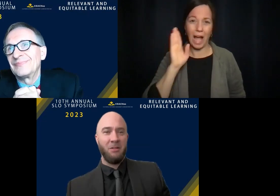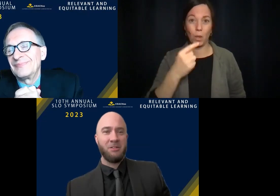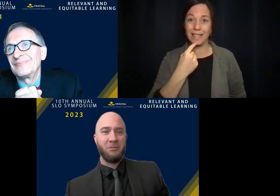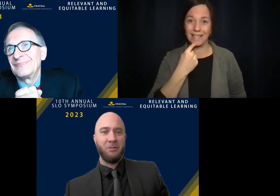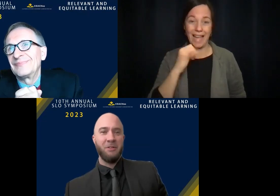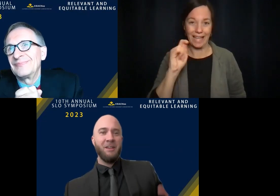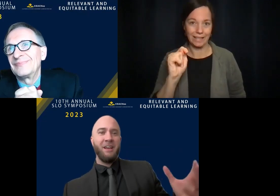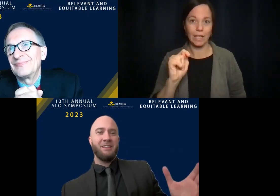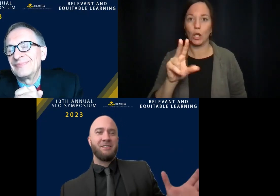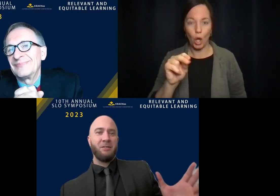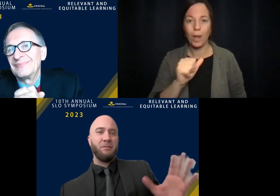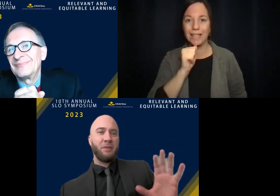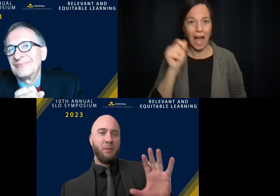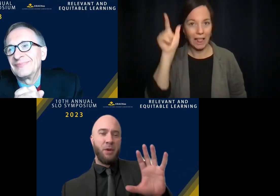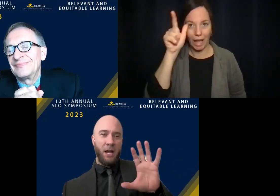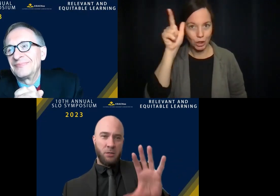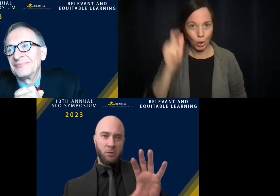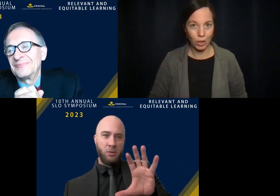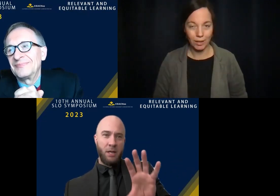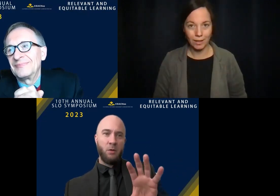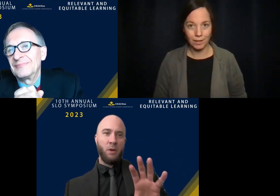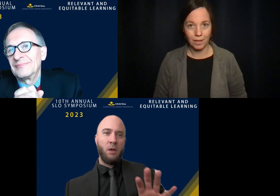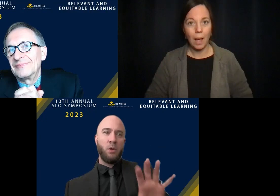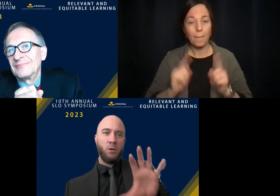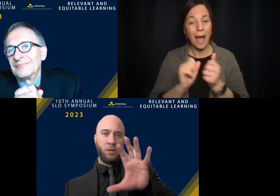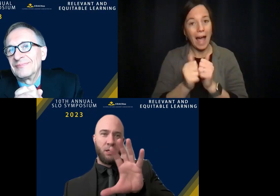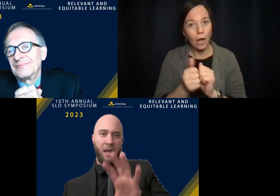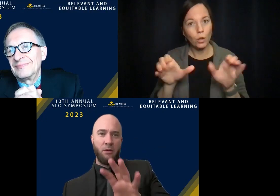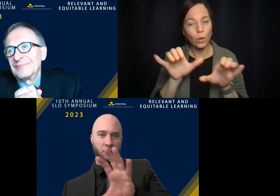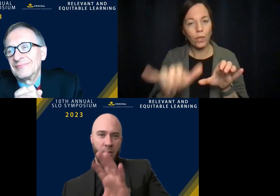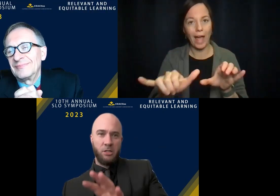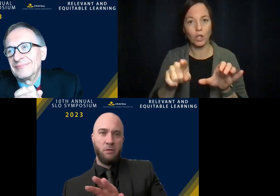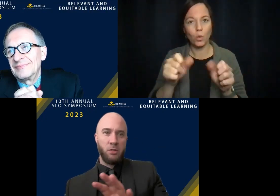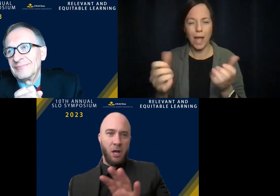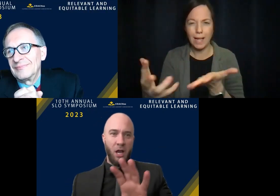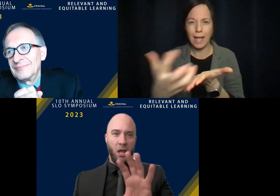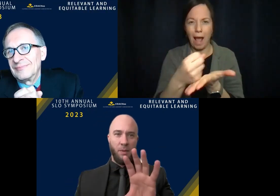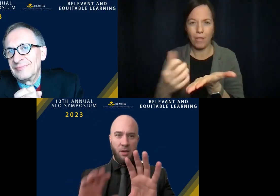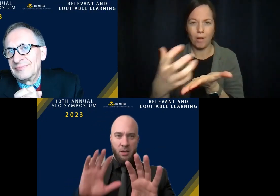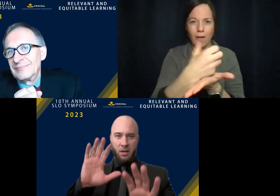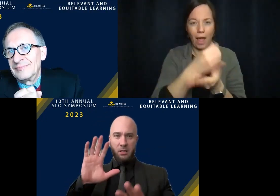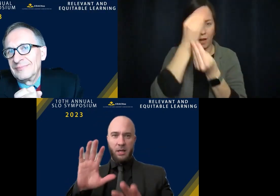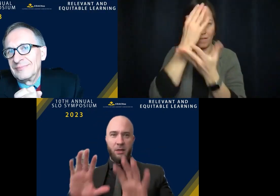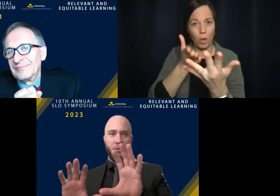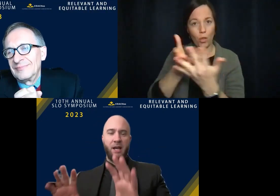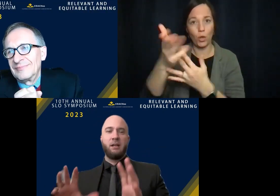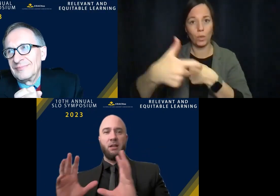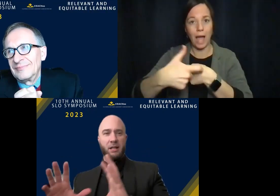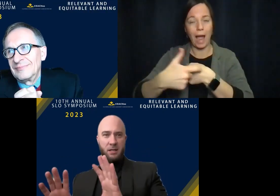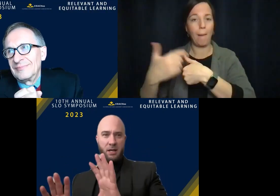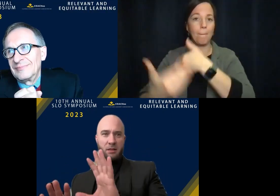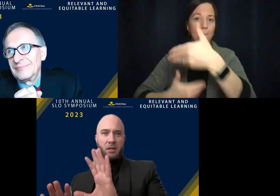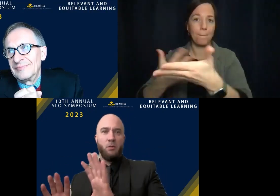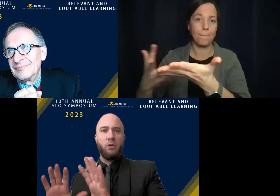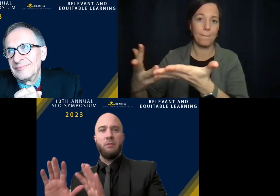that is not logical. And so, but how do you do that in a way where you can gather information over time and gather that,